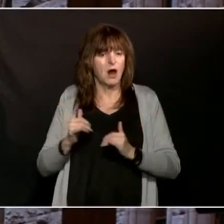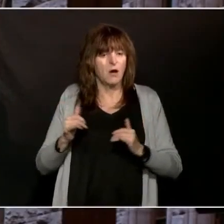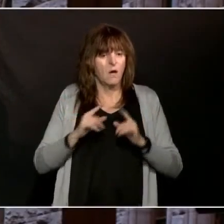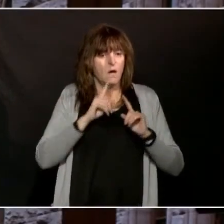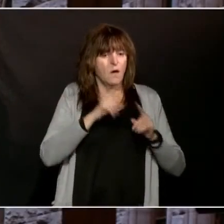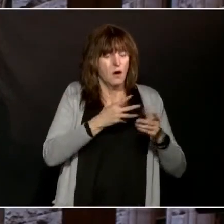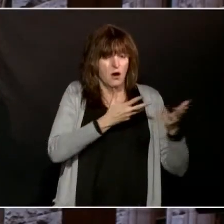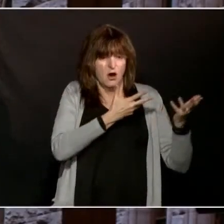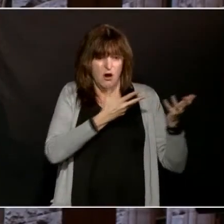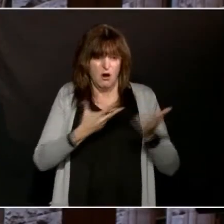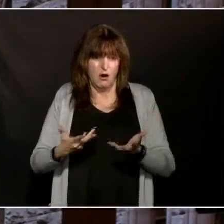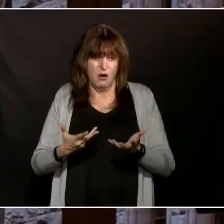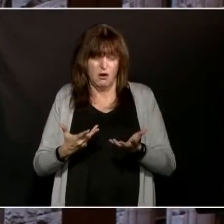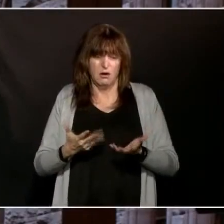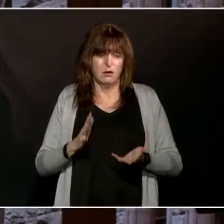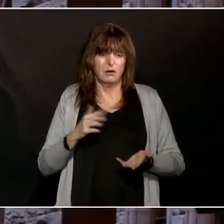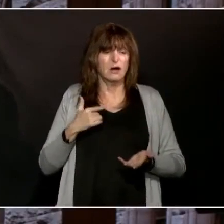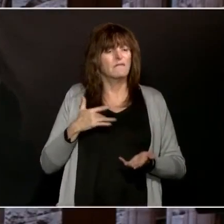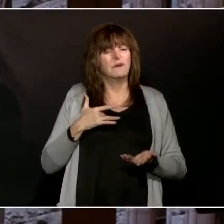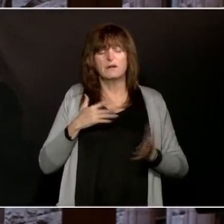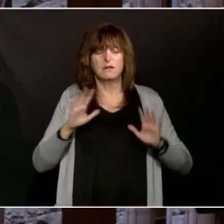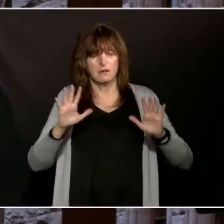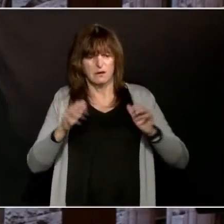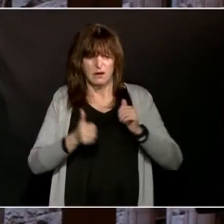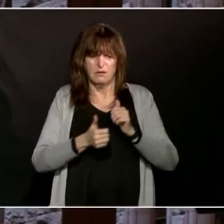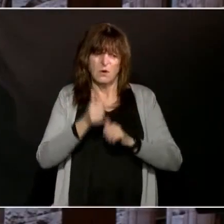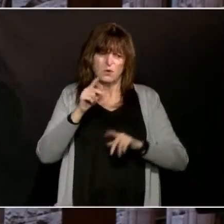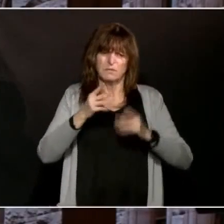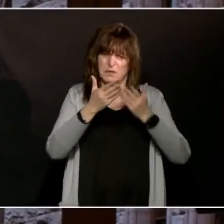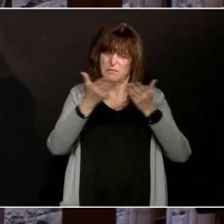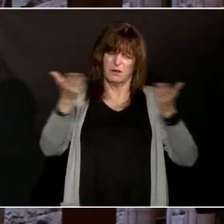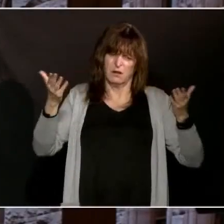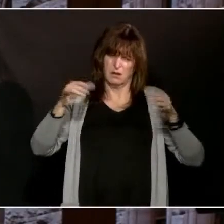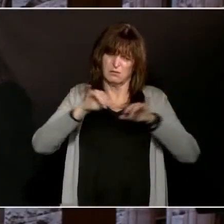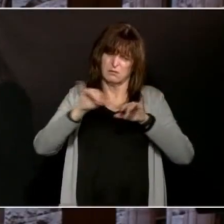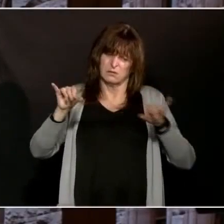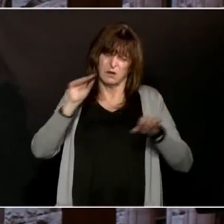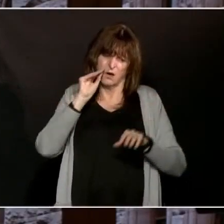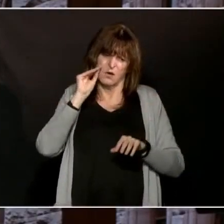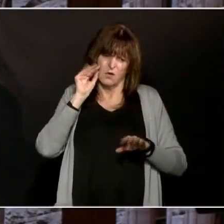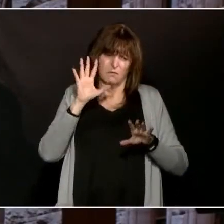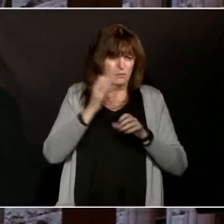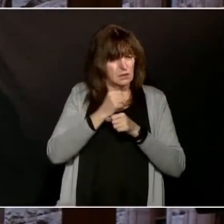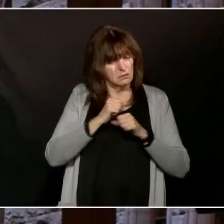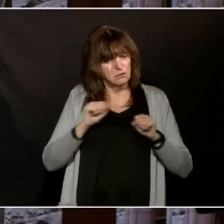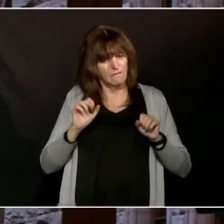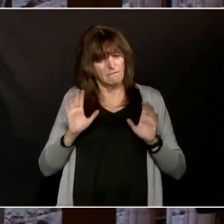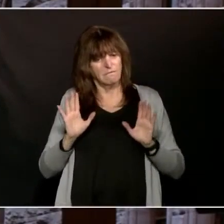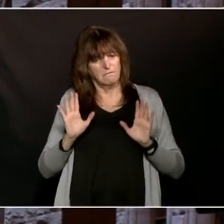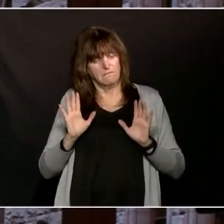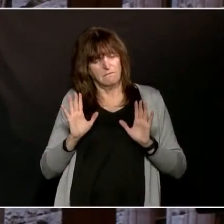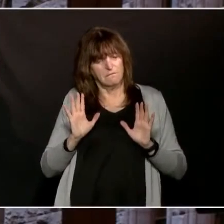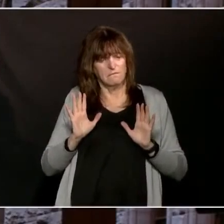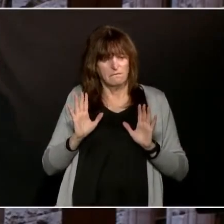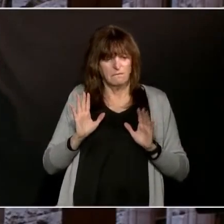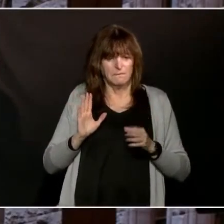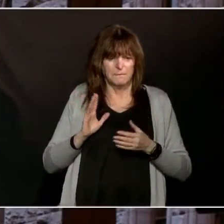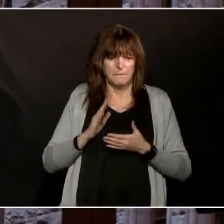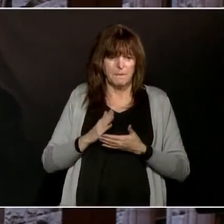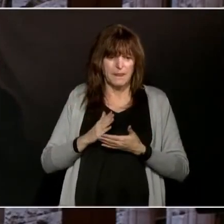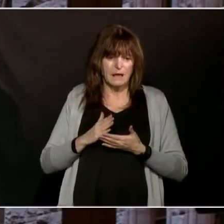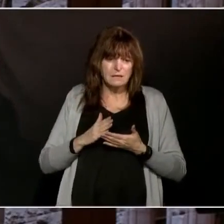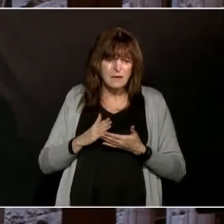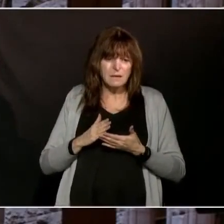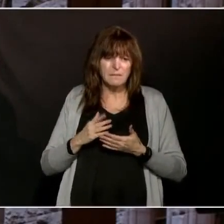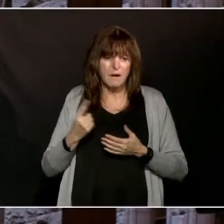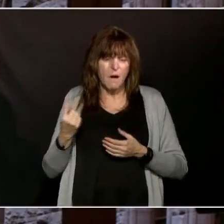encourage those safety precautions to be put in place. And yet at the same time, those who are not able to get out and shut in, help them